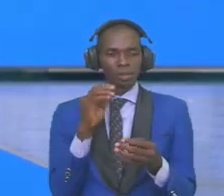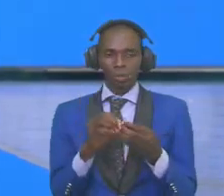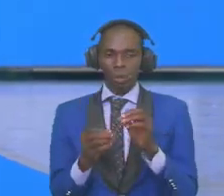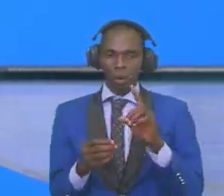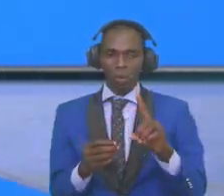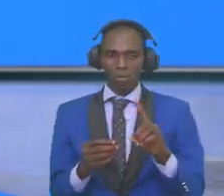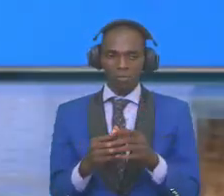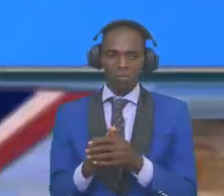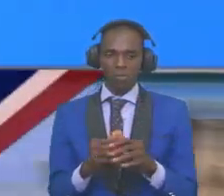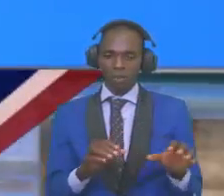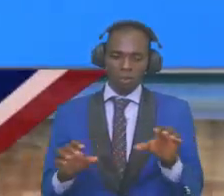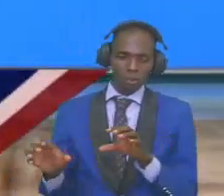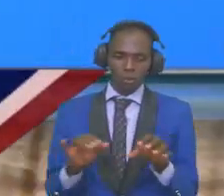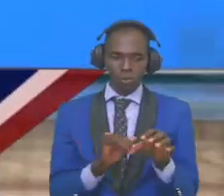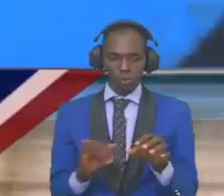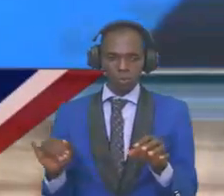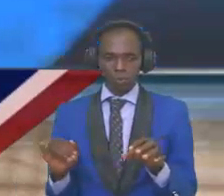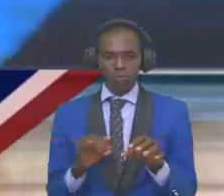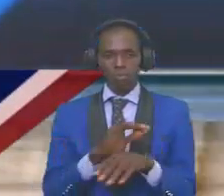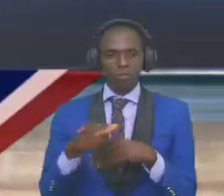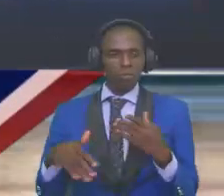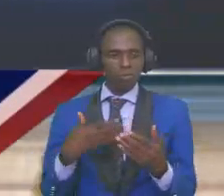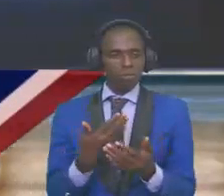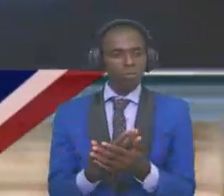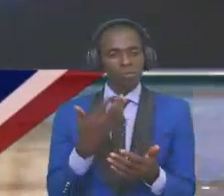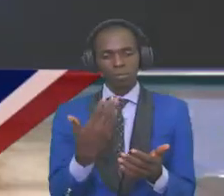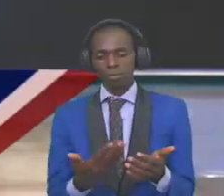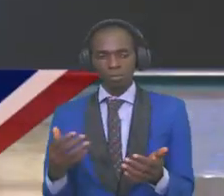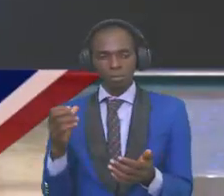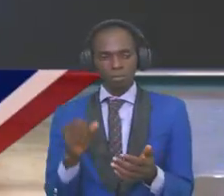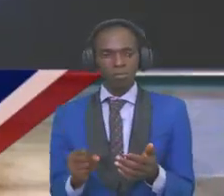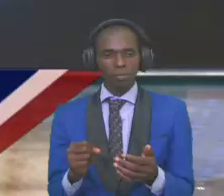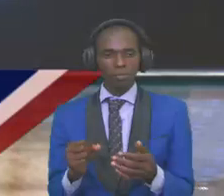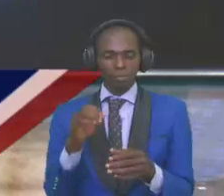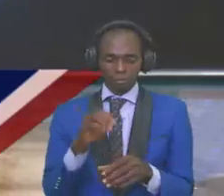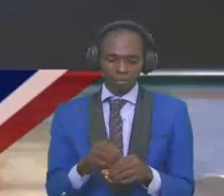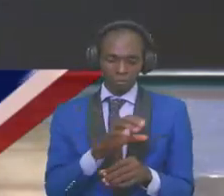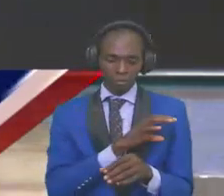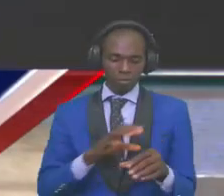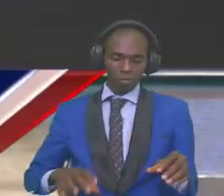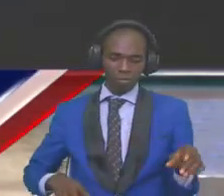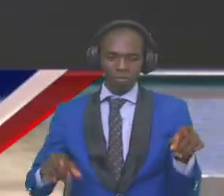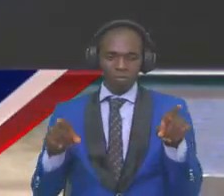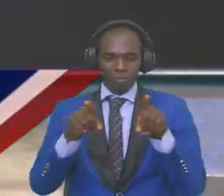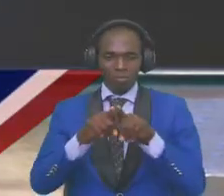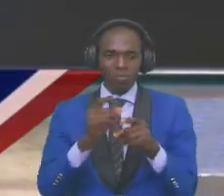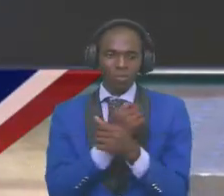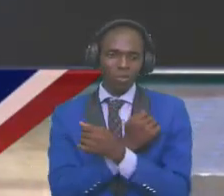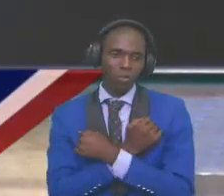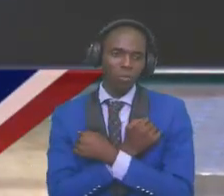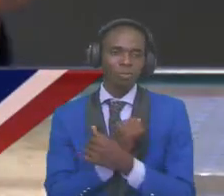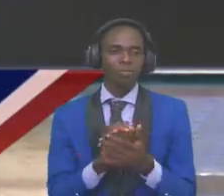one, doing all things in Christ-like